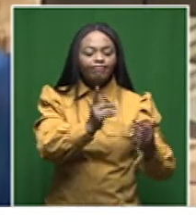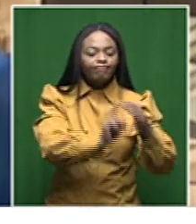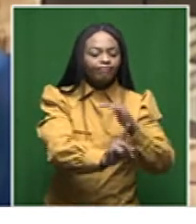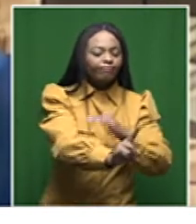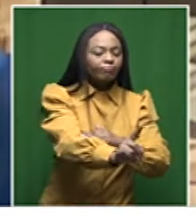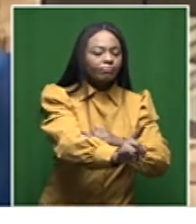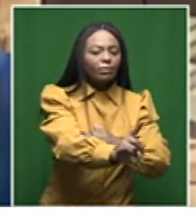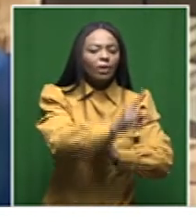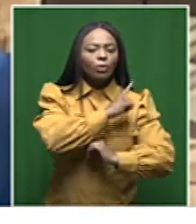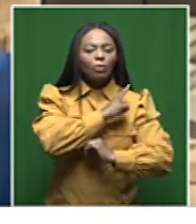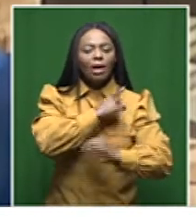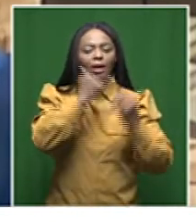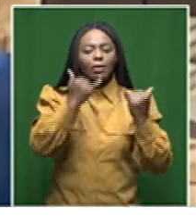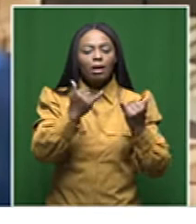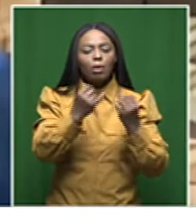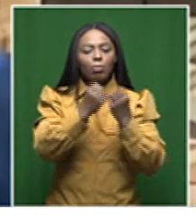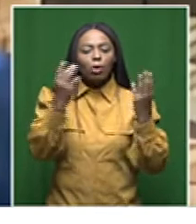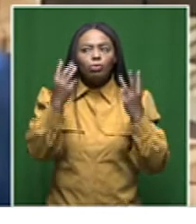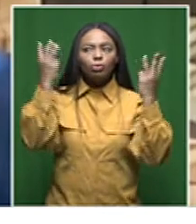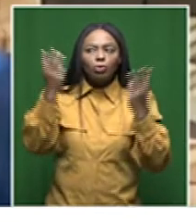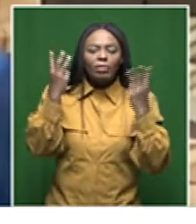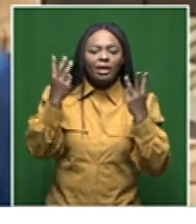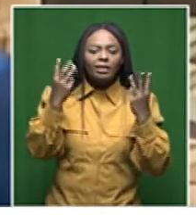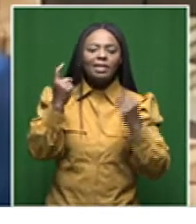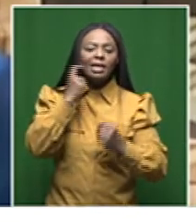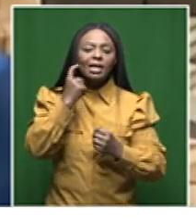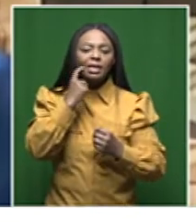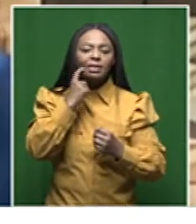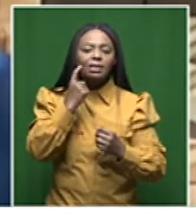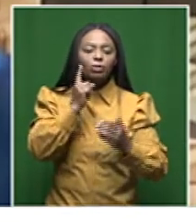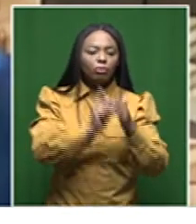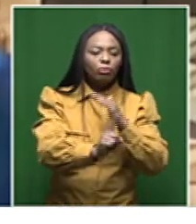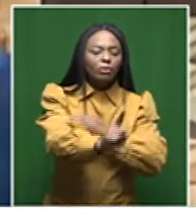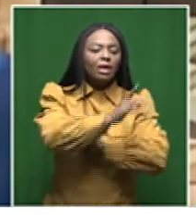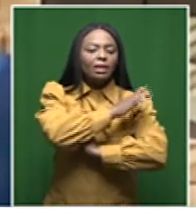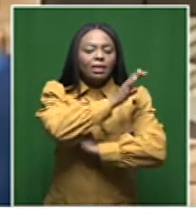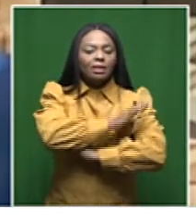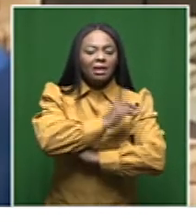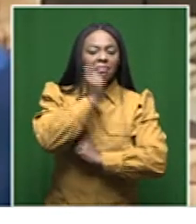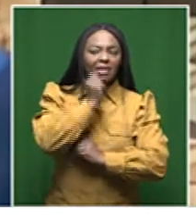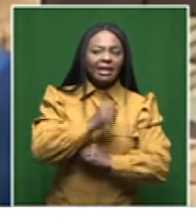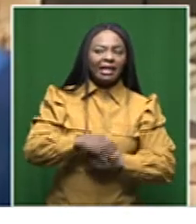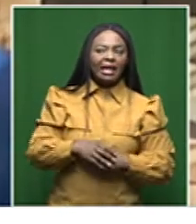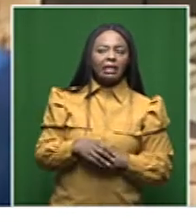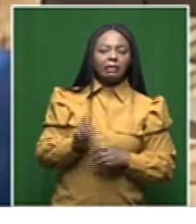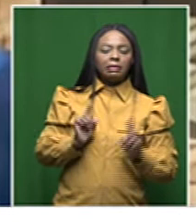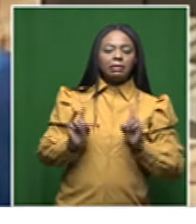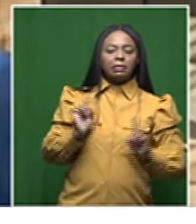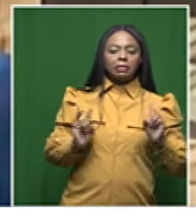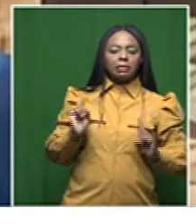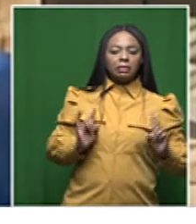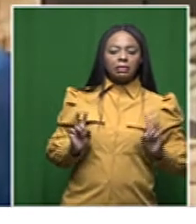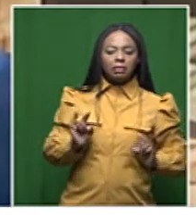what the society has constructed, women find it much easier to speak to the healthcare professional than men. Men always try